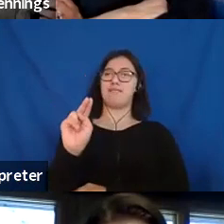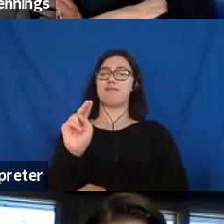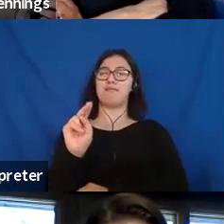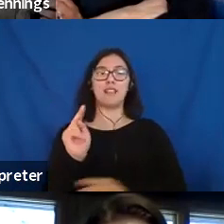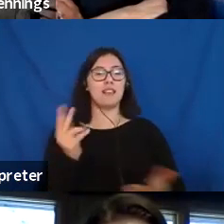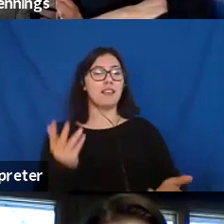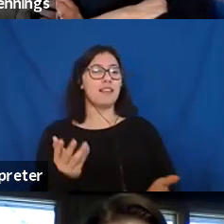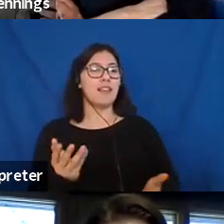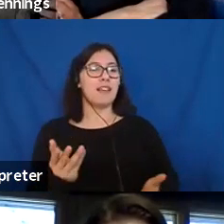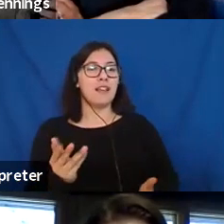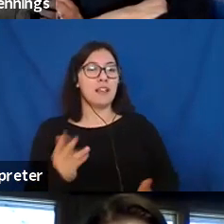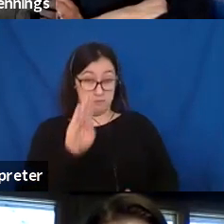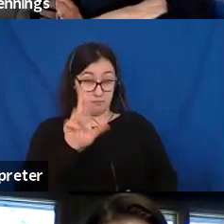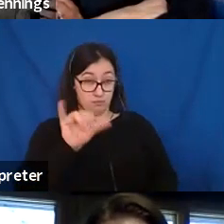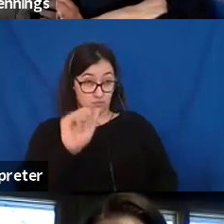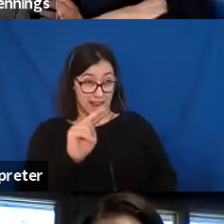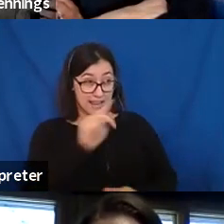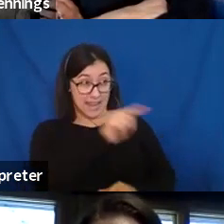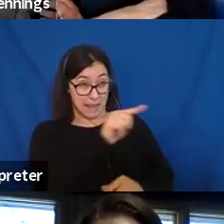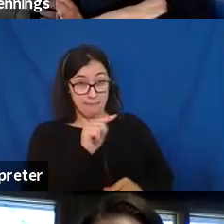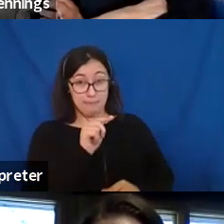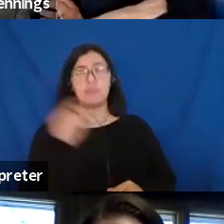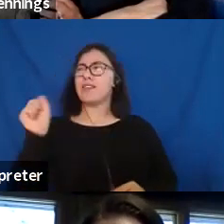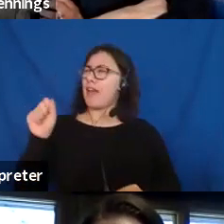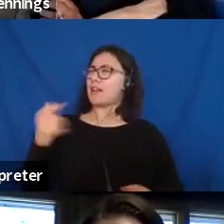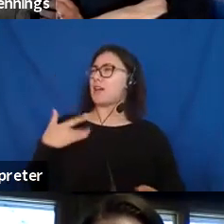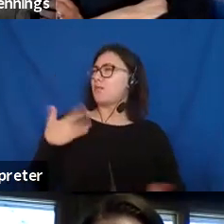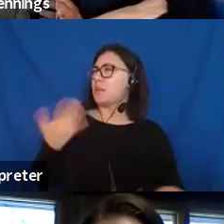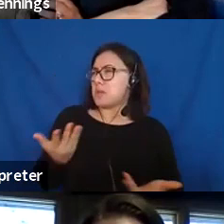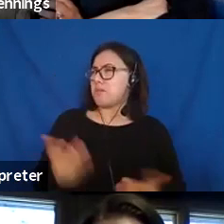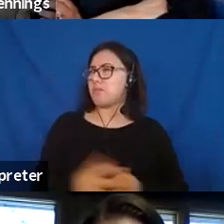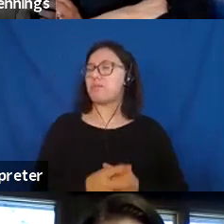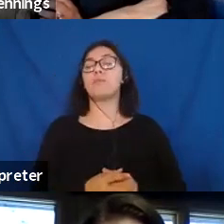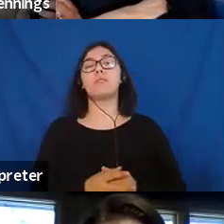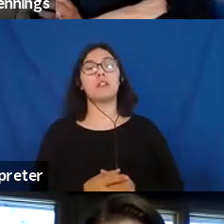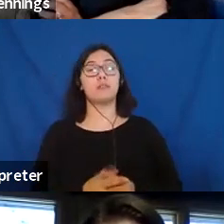Calling Brian in? Yes, how did that feel? Well,